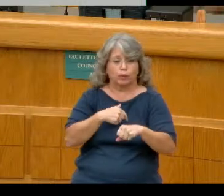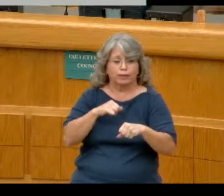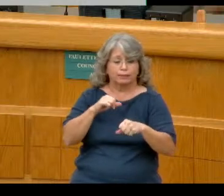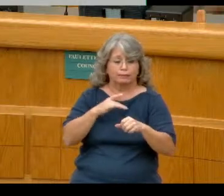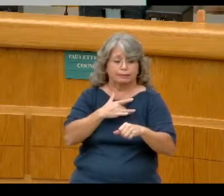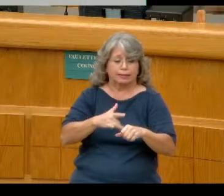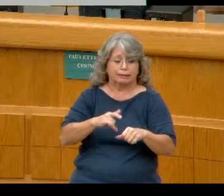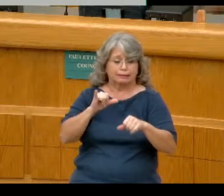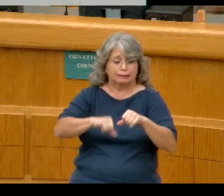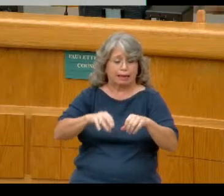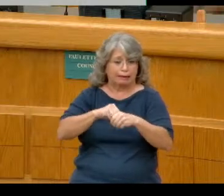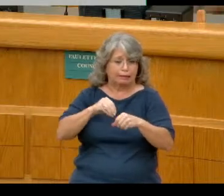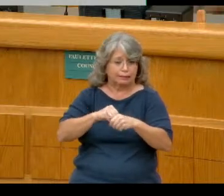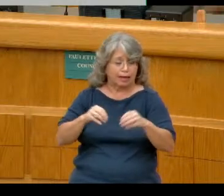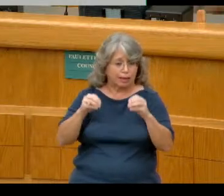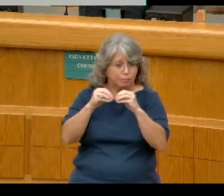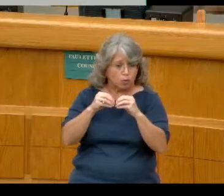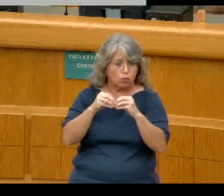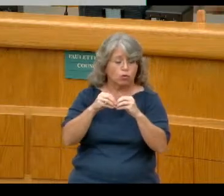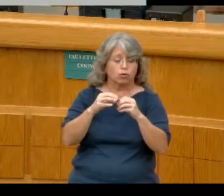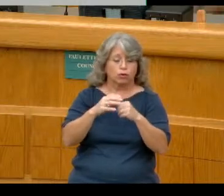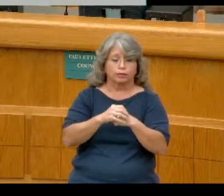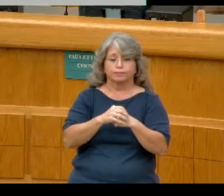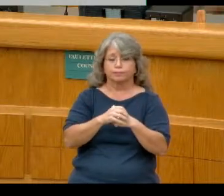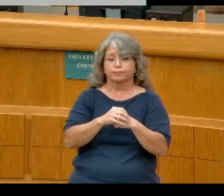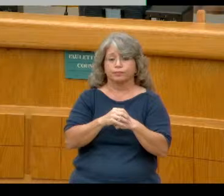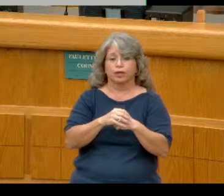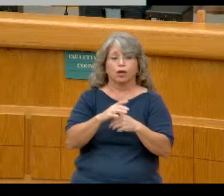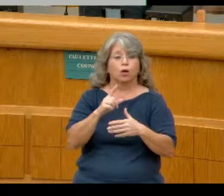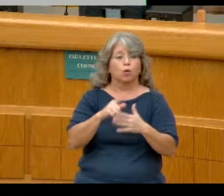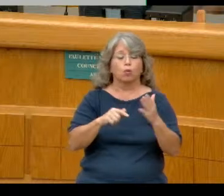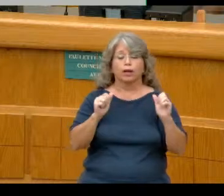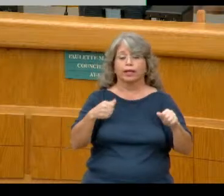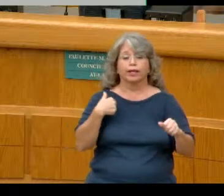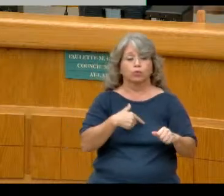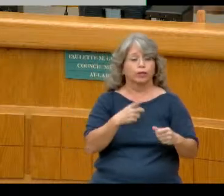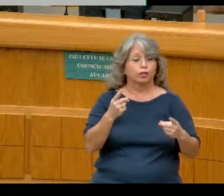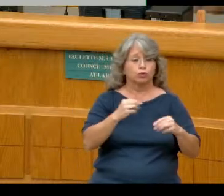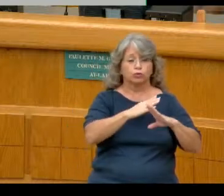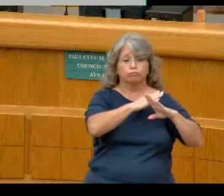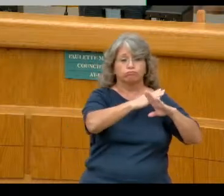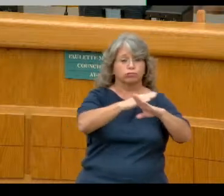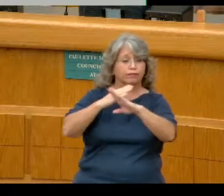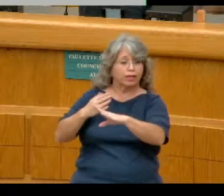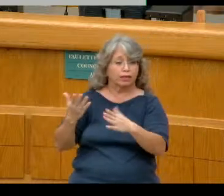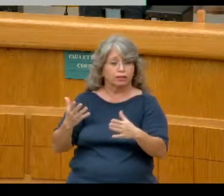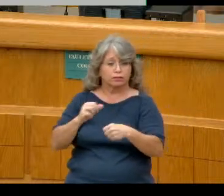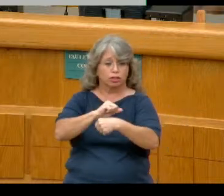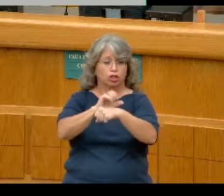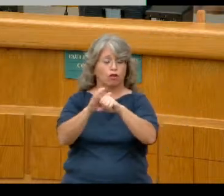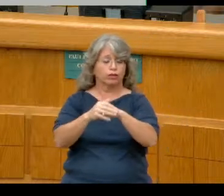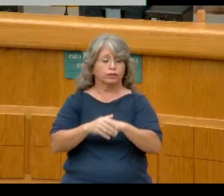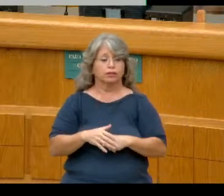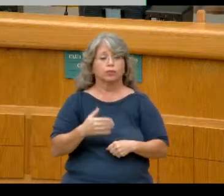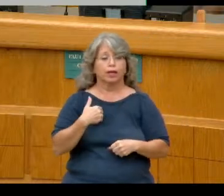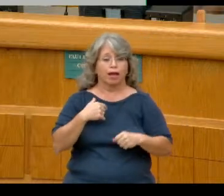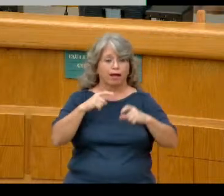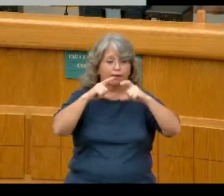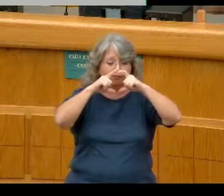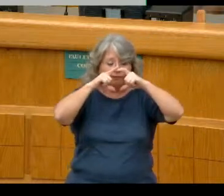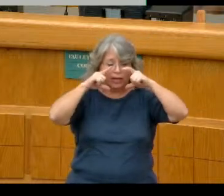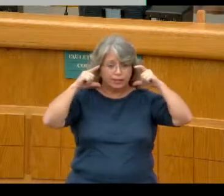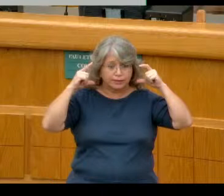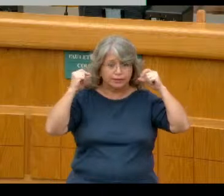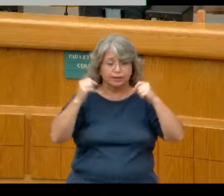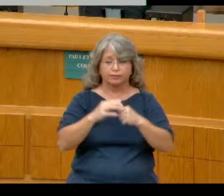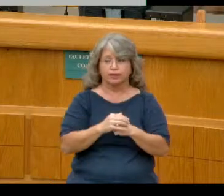to protect ourselves from COVID and to combat COVID? We have face coverings. If you're out in public, wear a face covering. If you go inside